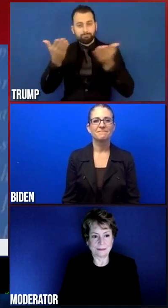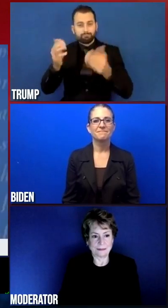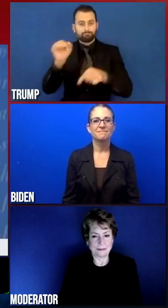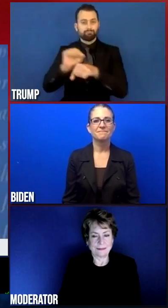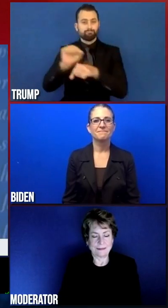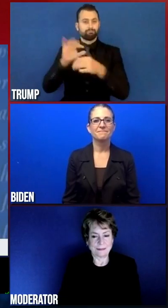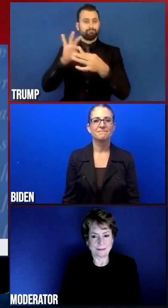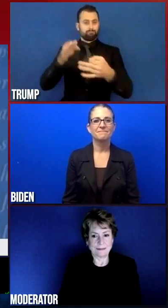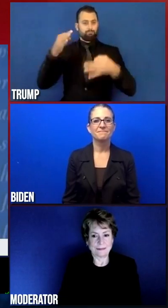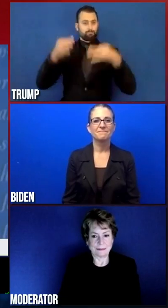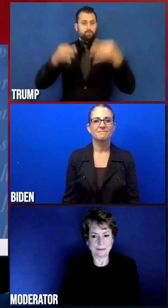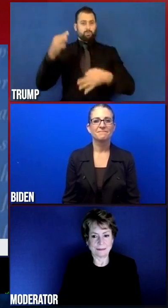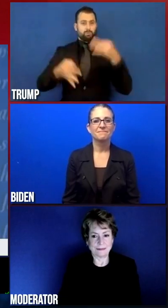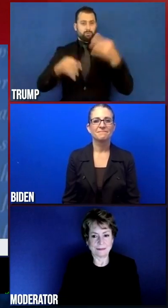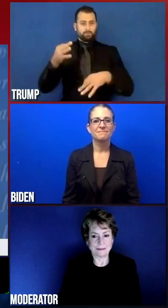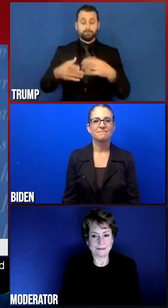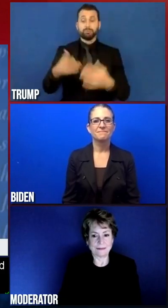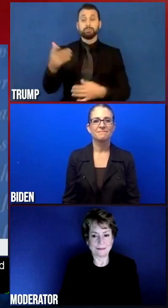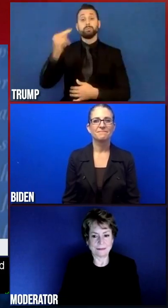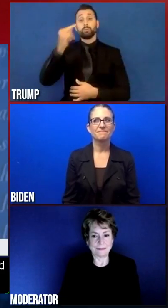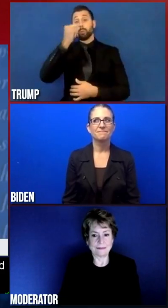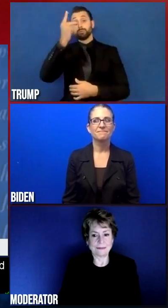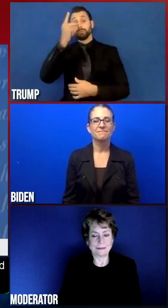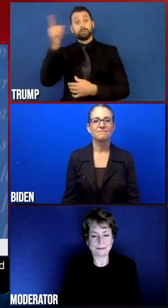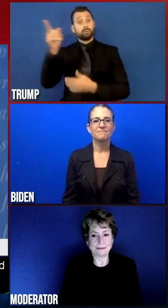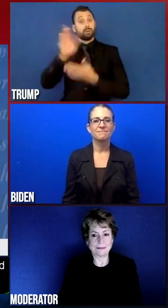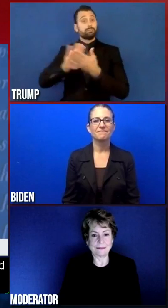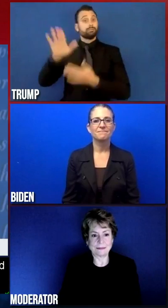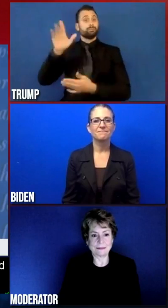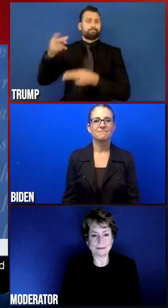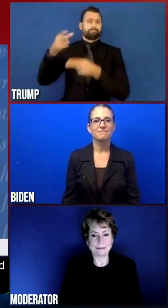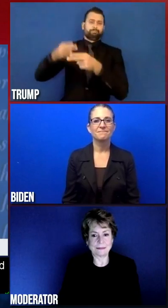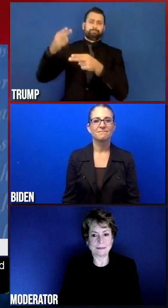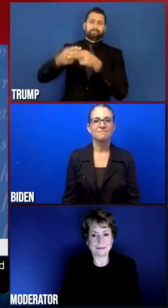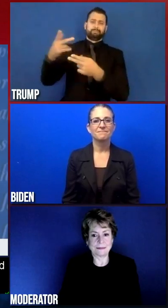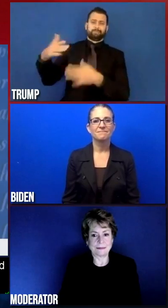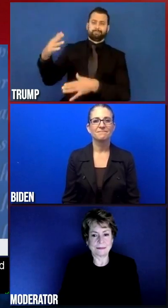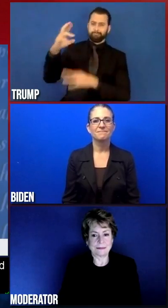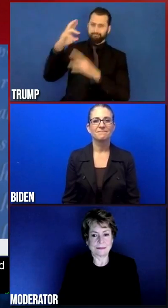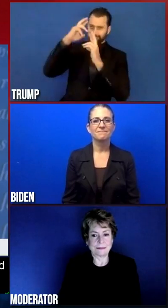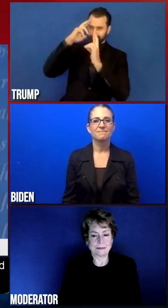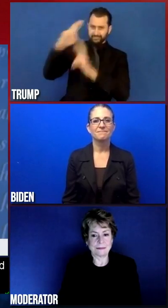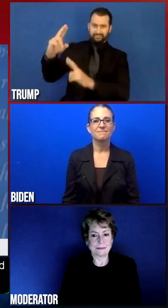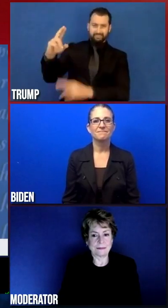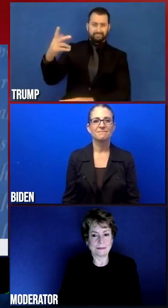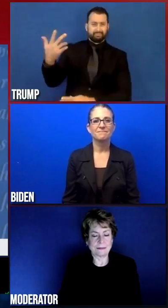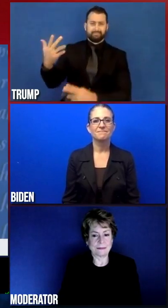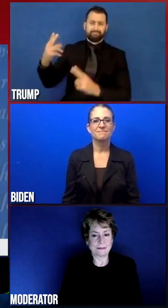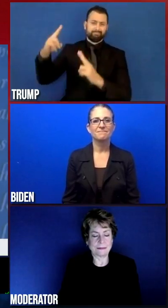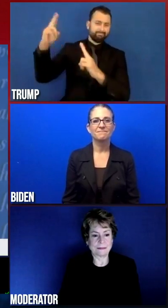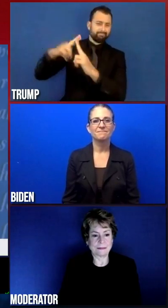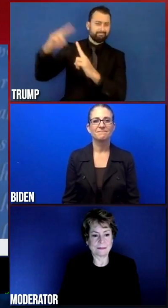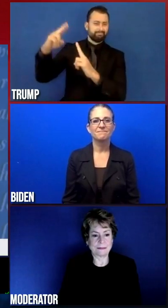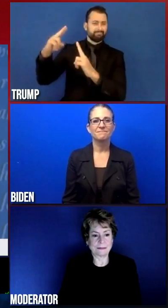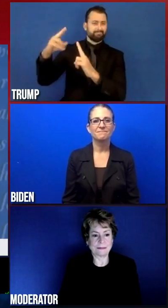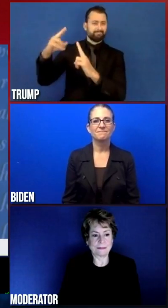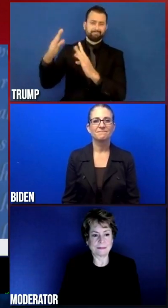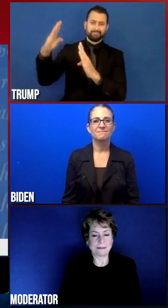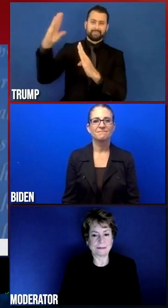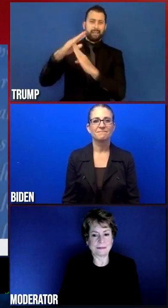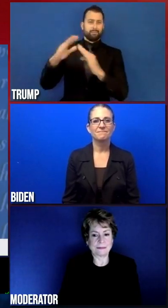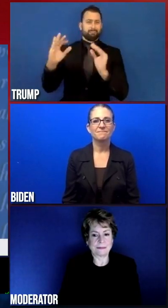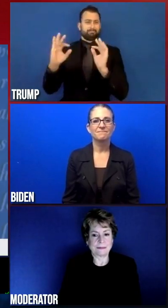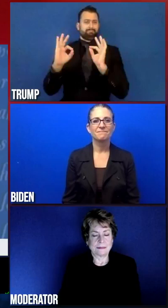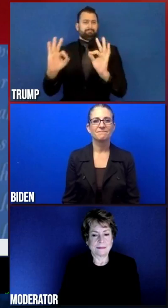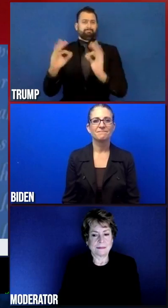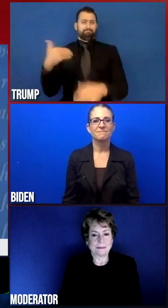greatest student he's ever had. He's been a professor for a long time at a great school. And we won the election, and therefore